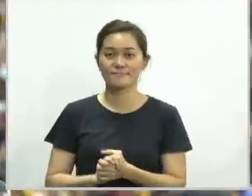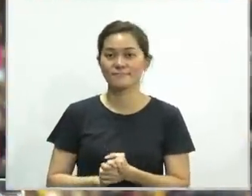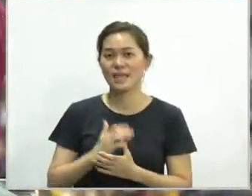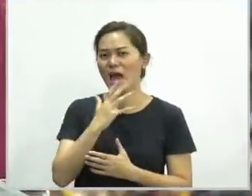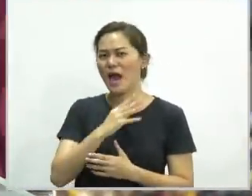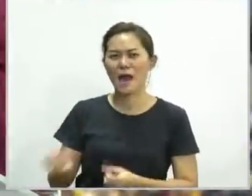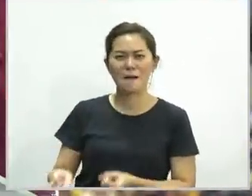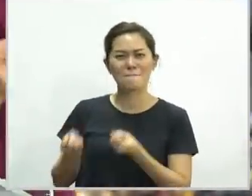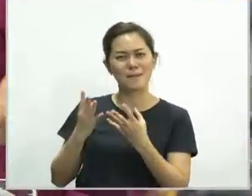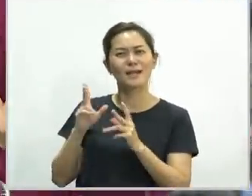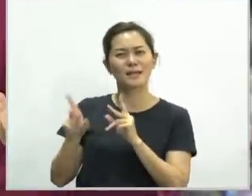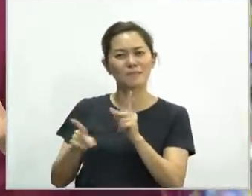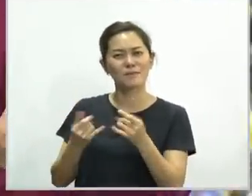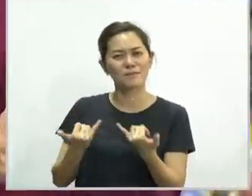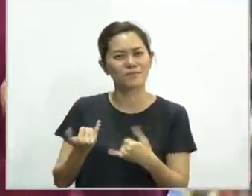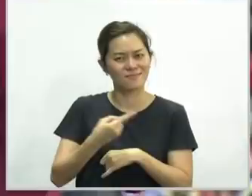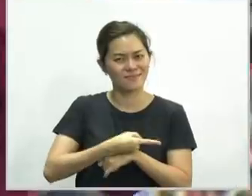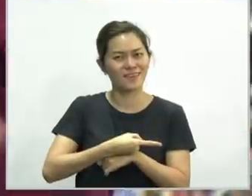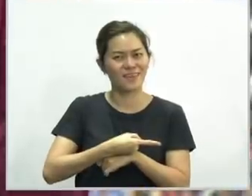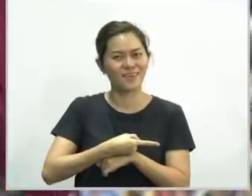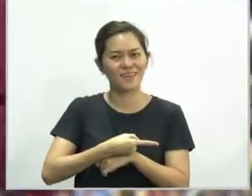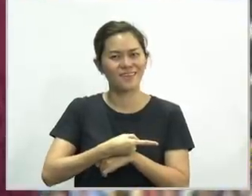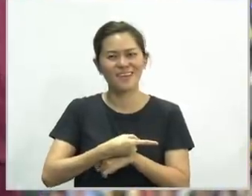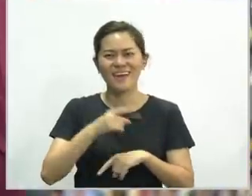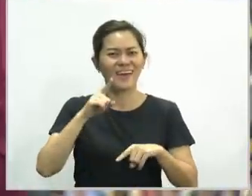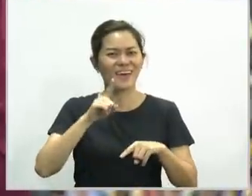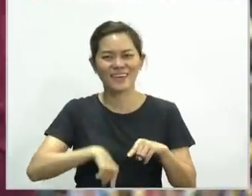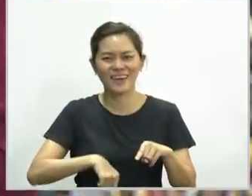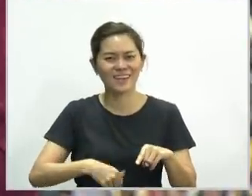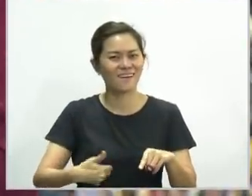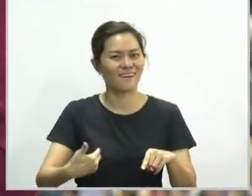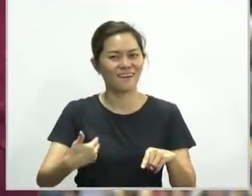And many people today cannot get